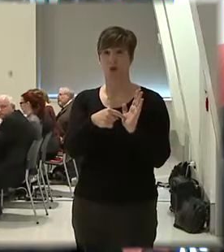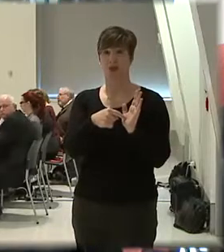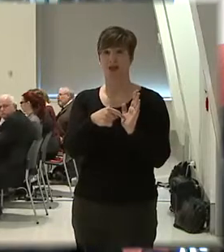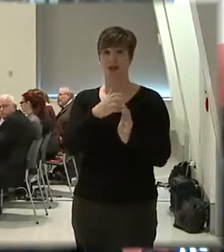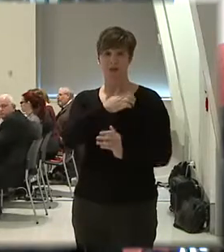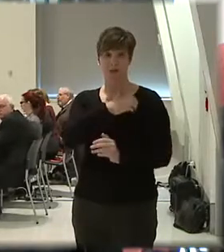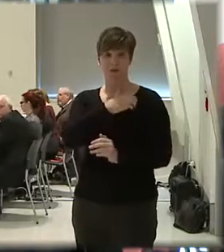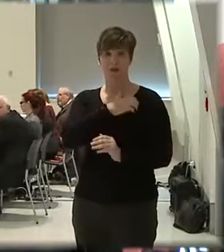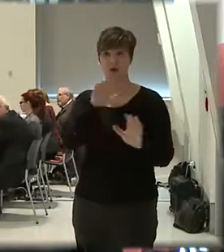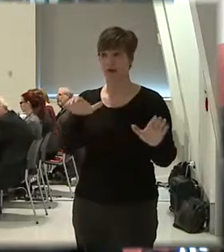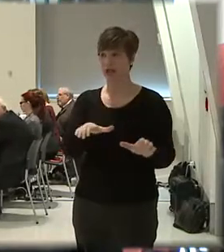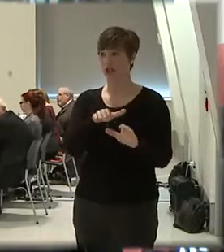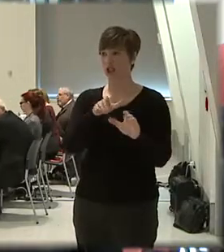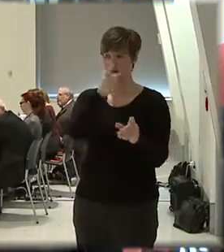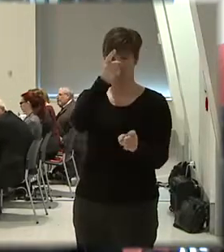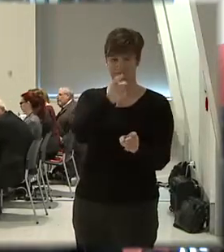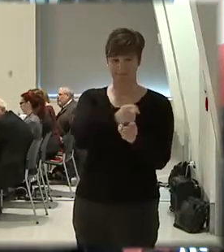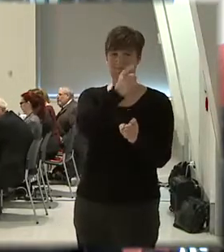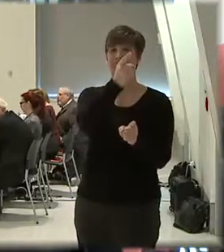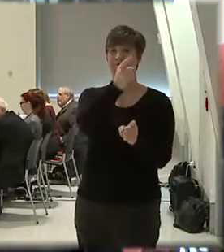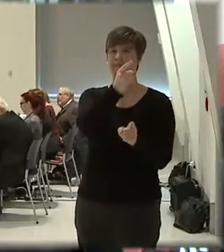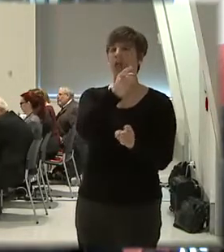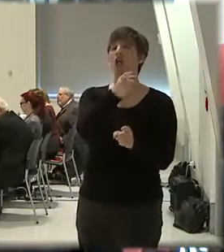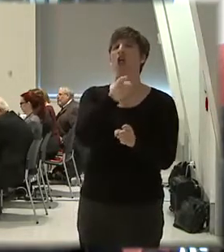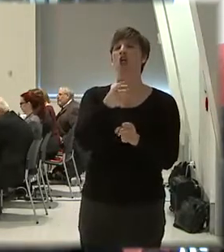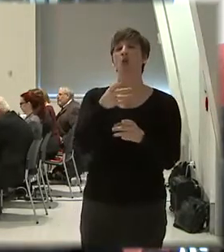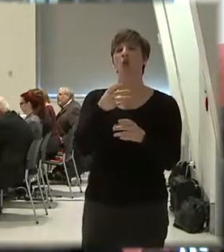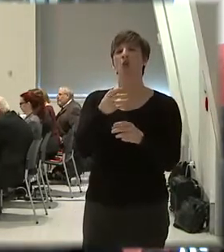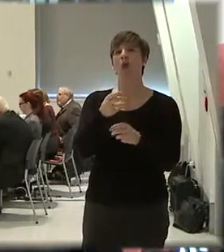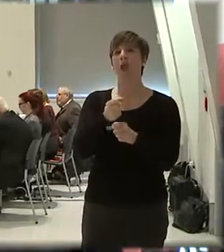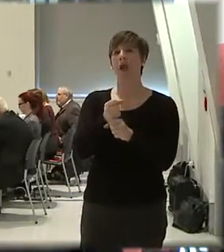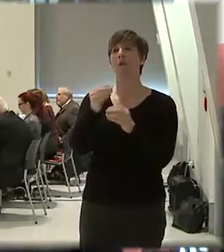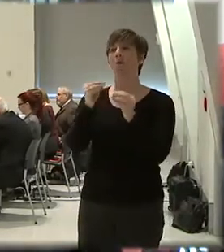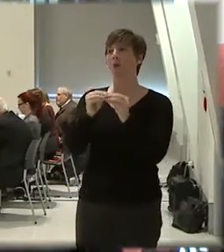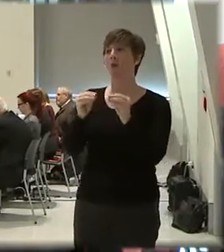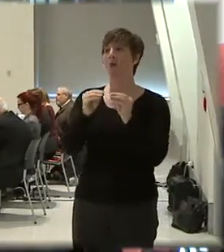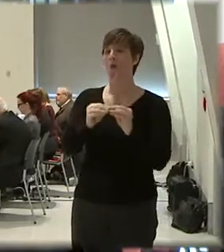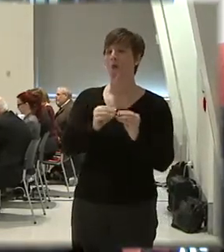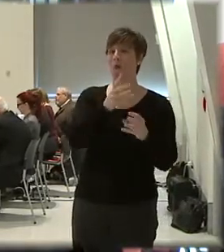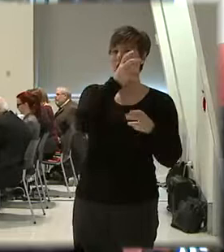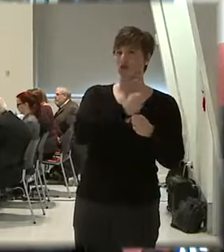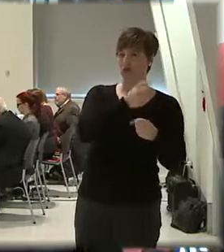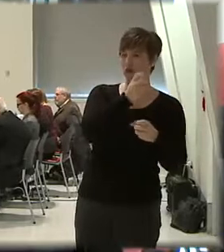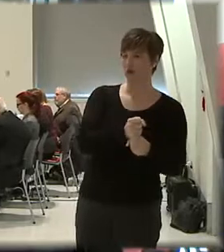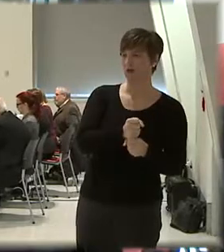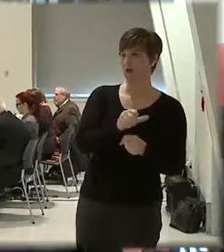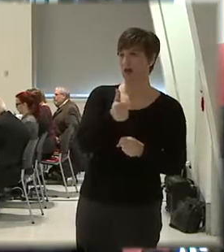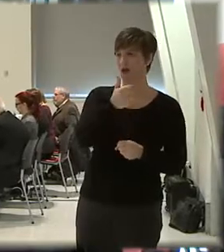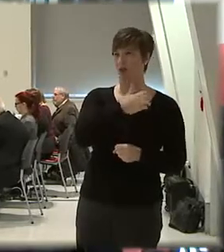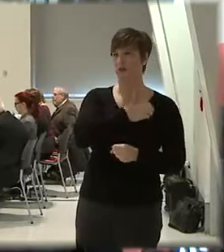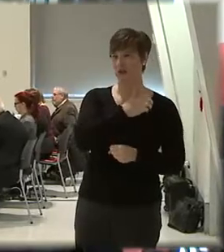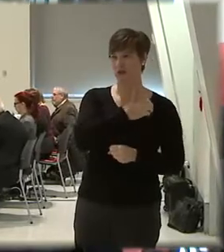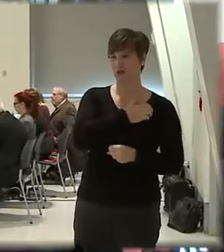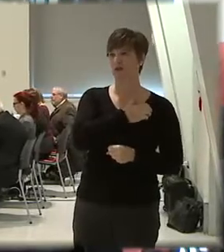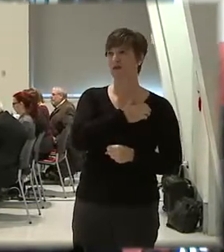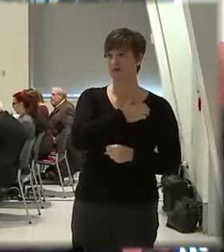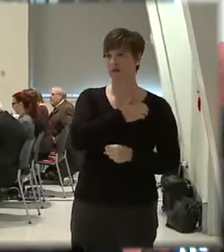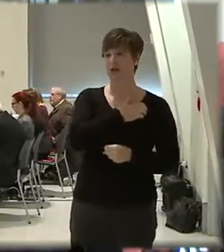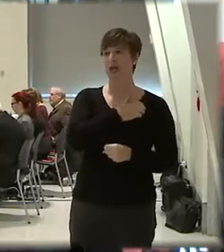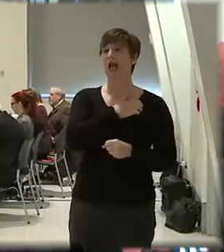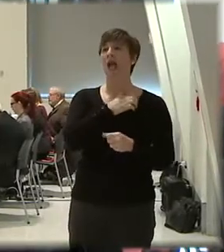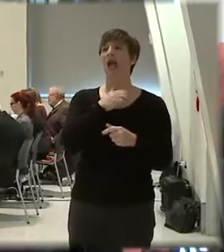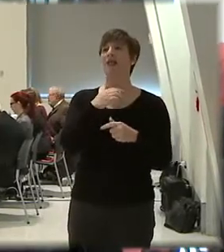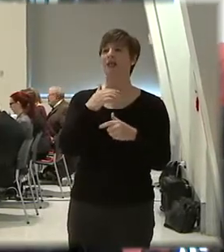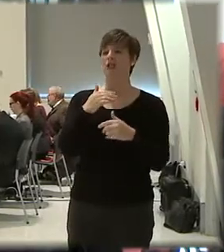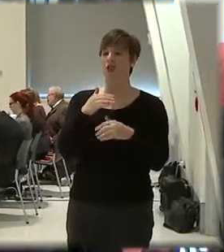officer's actions are in the right, you get more buy-in by further officers. And we just slowly rolled